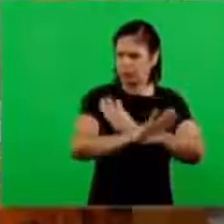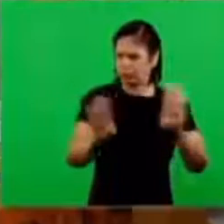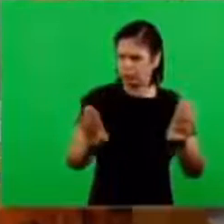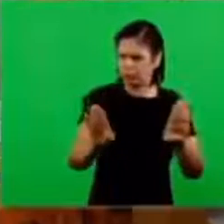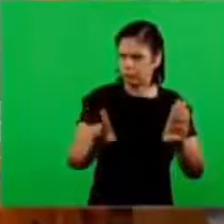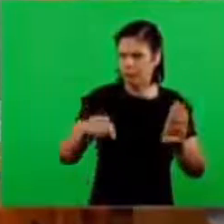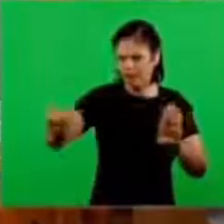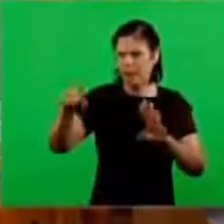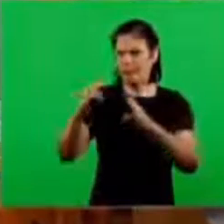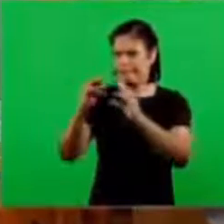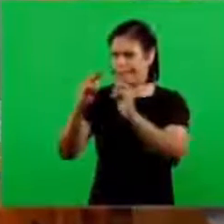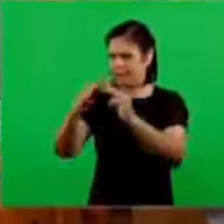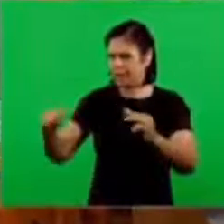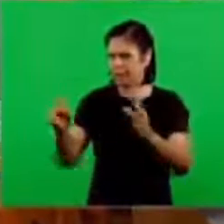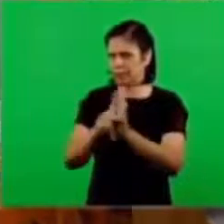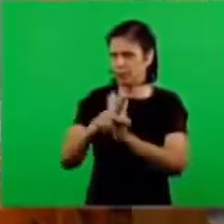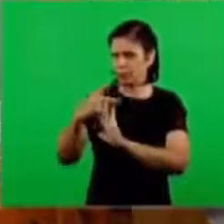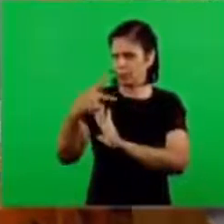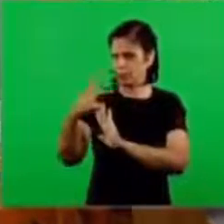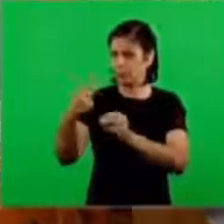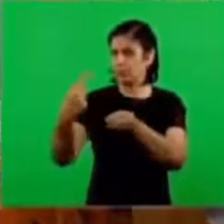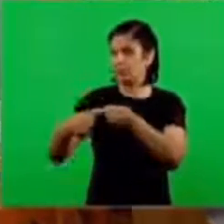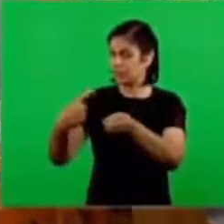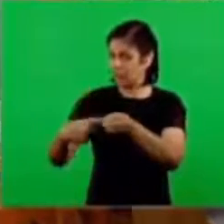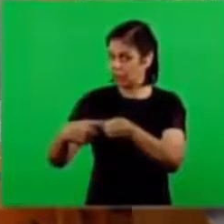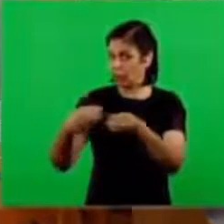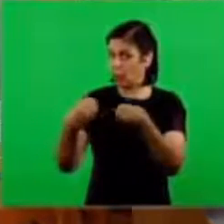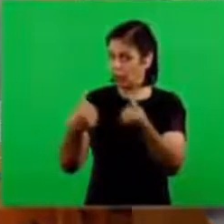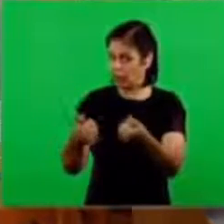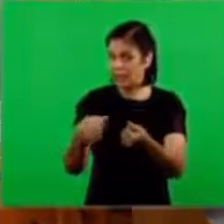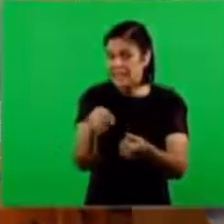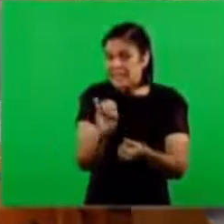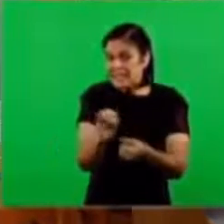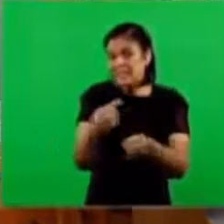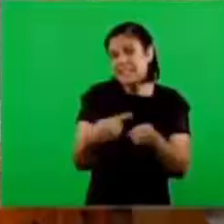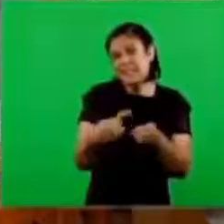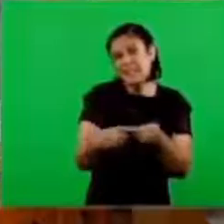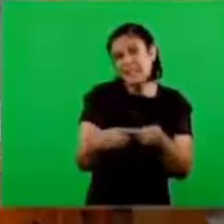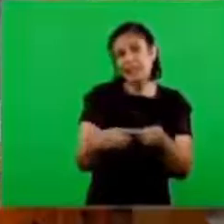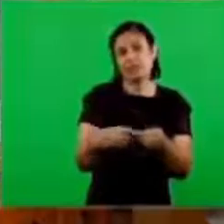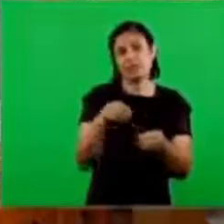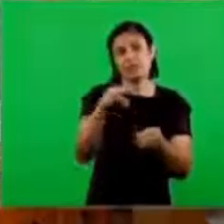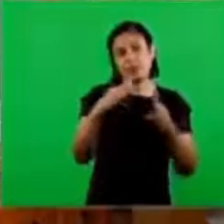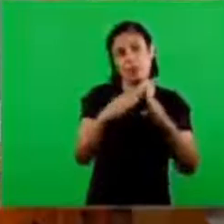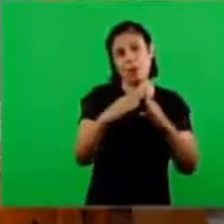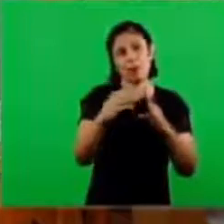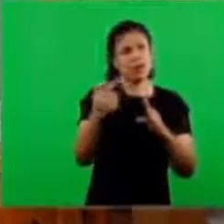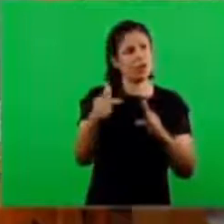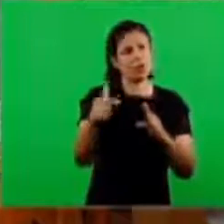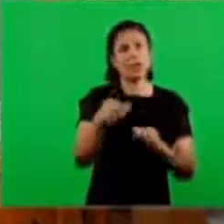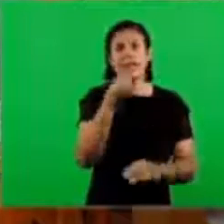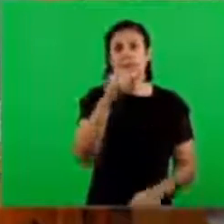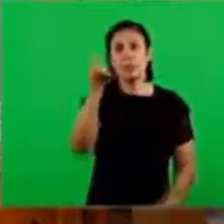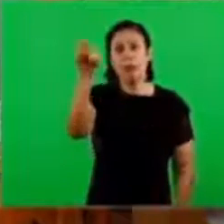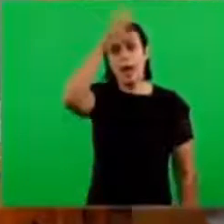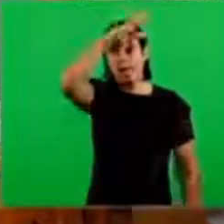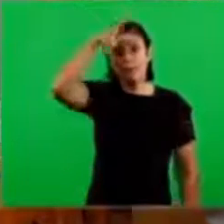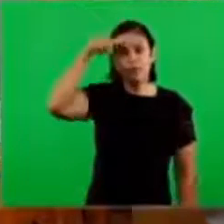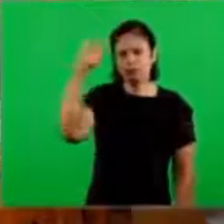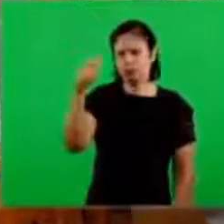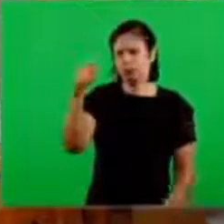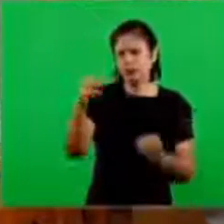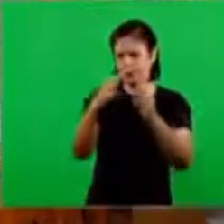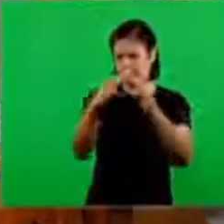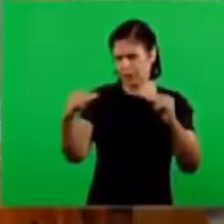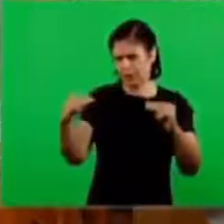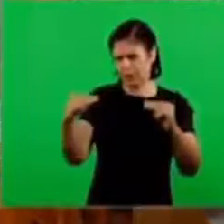church except the temples of the regions where there is no Manaus closed. In Amazons, for example, there is no